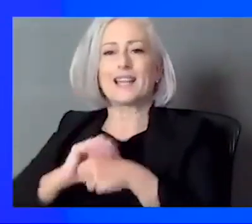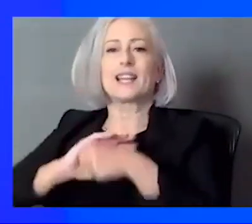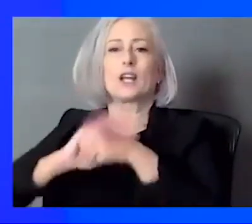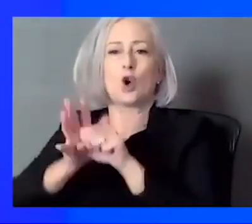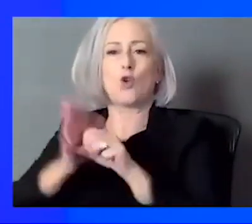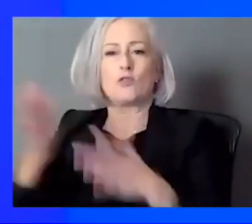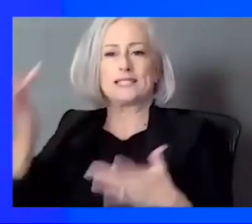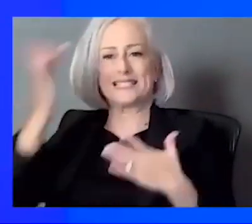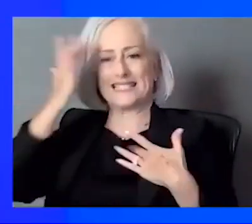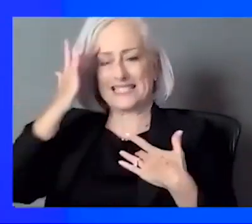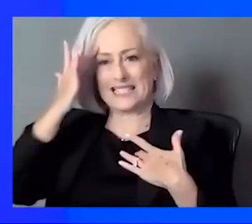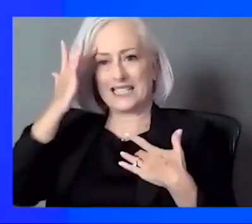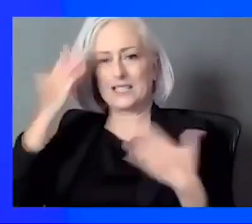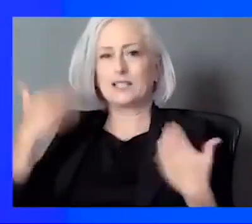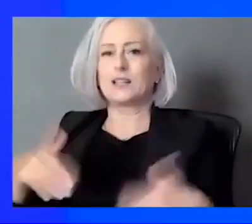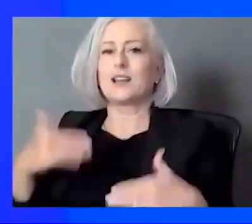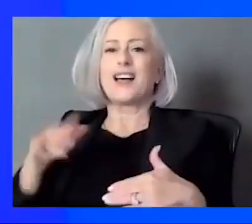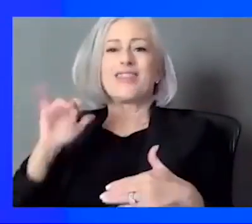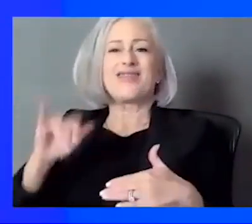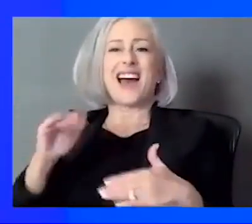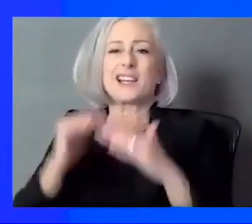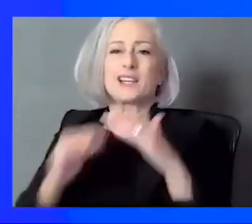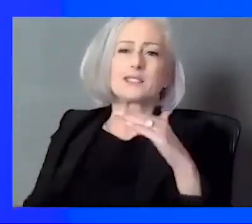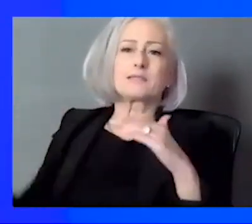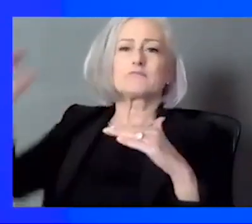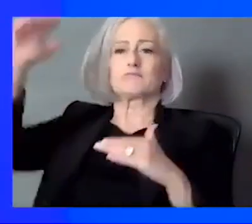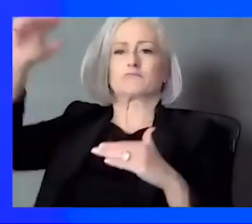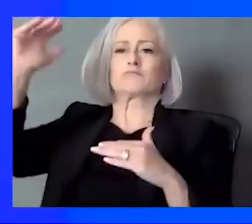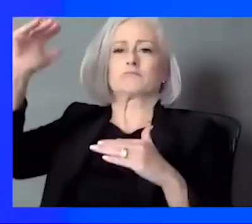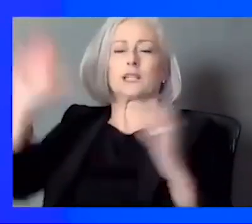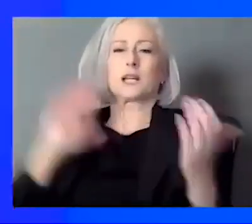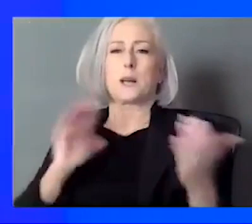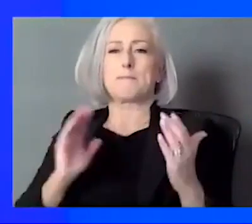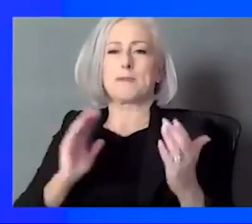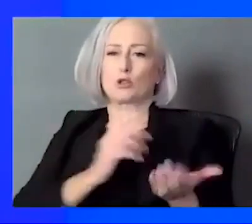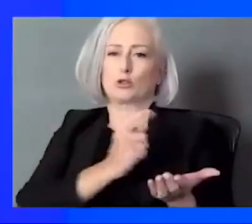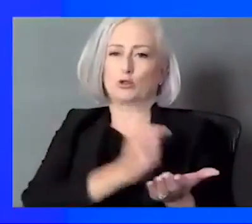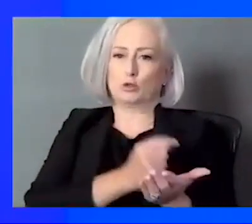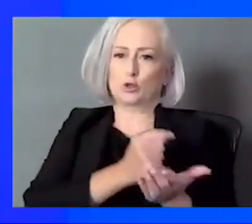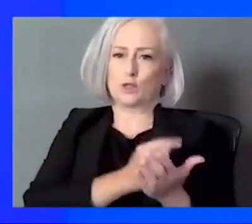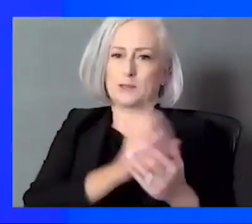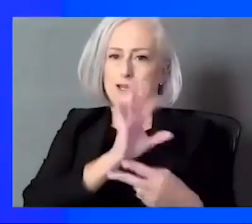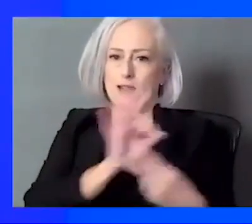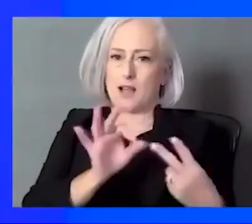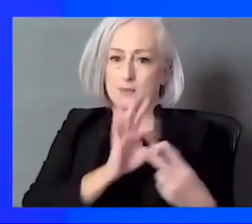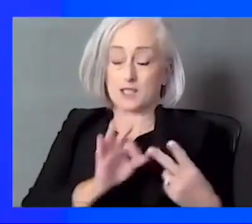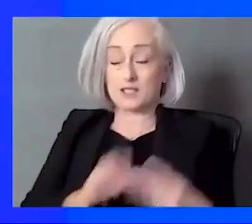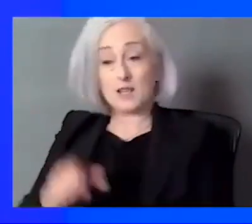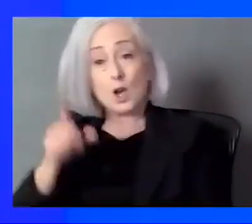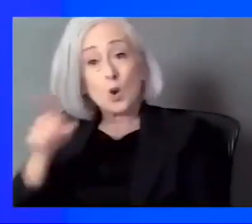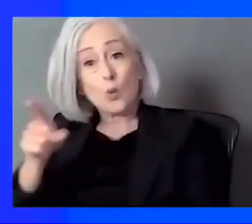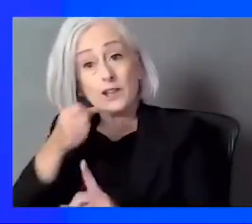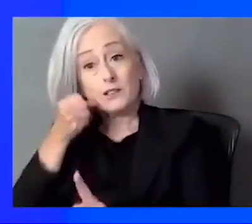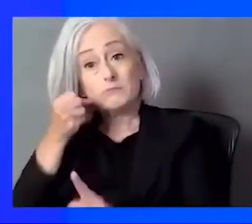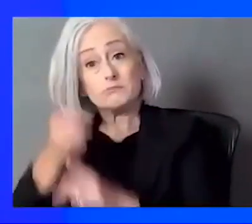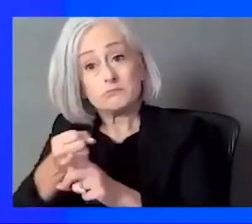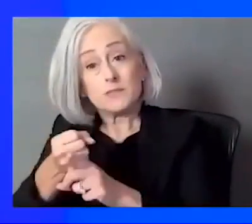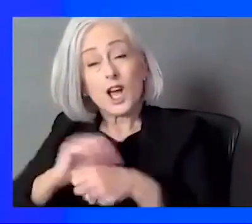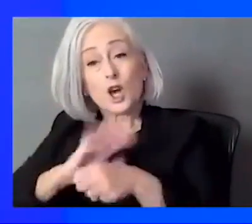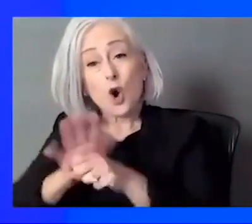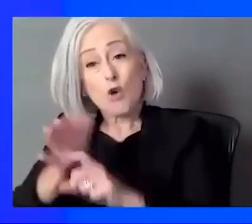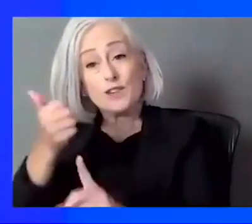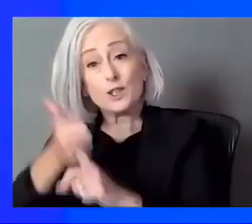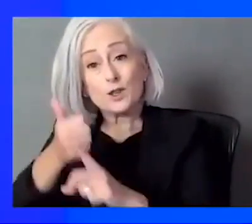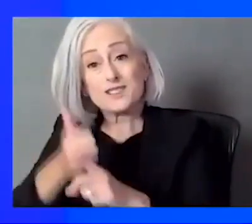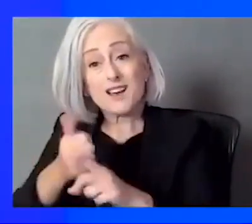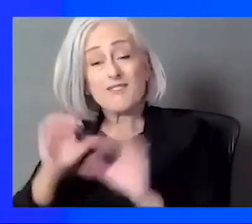leaps and bounds above any treatment that you can get. Once you get infected and you start having symptoms, you're unvaccinated, you are at risk of all those